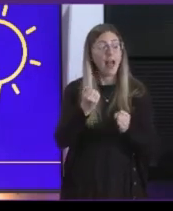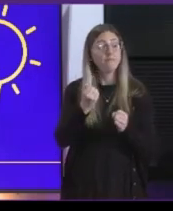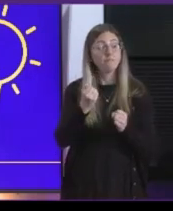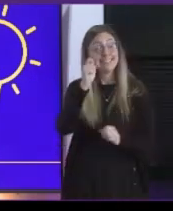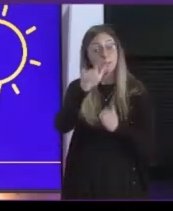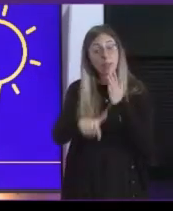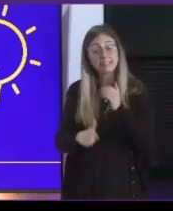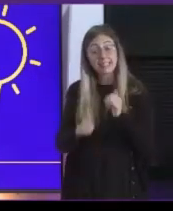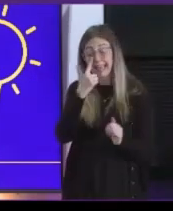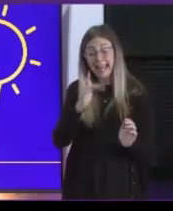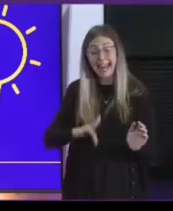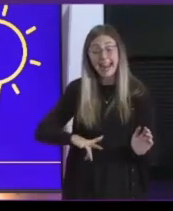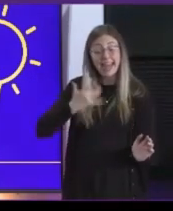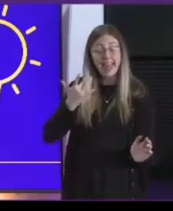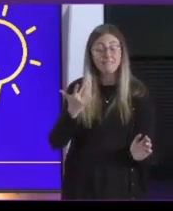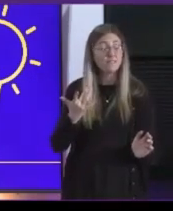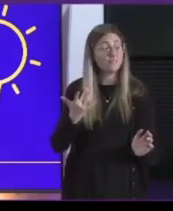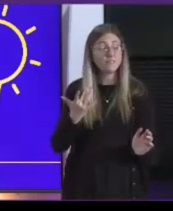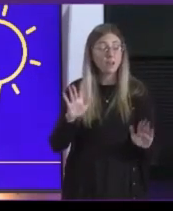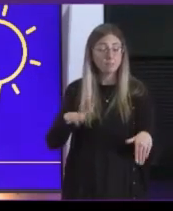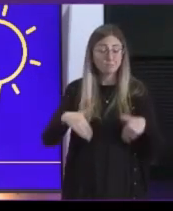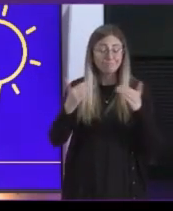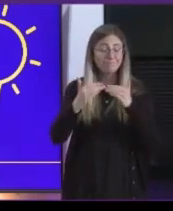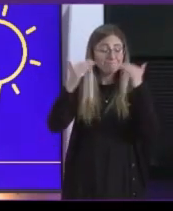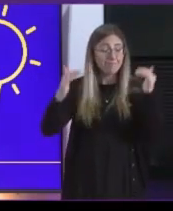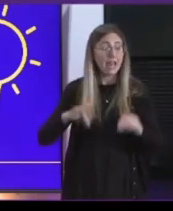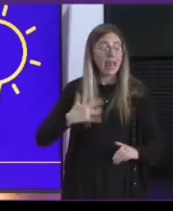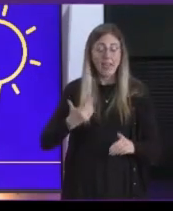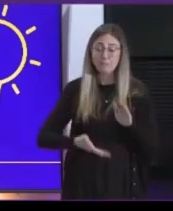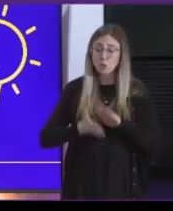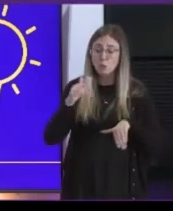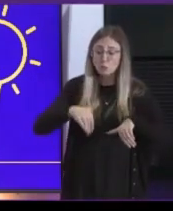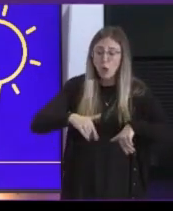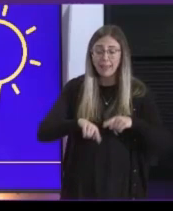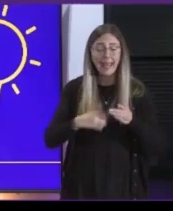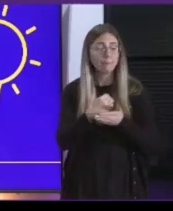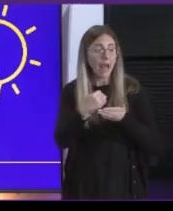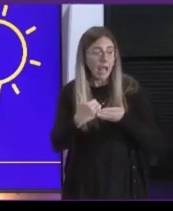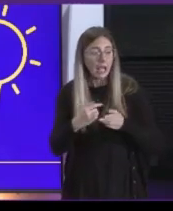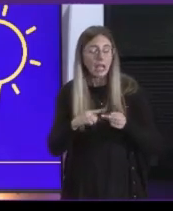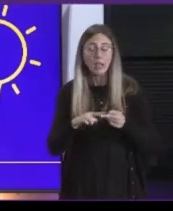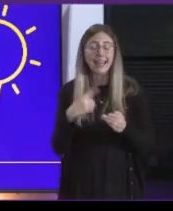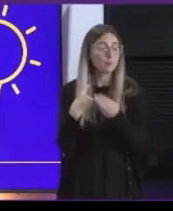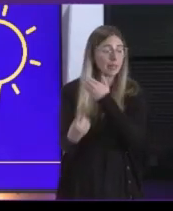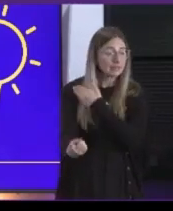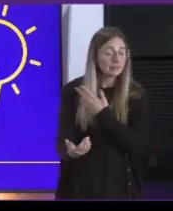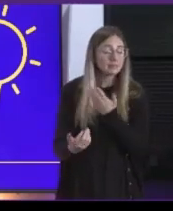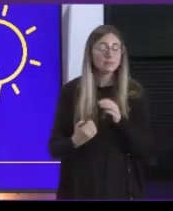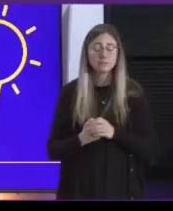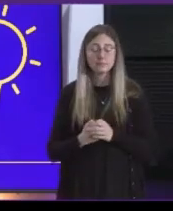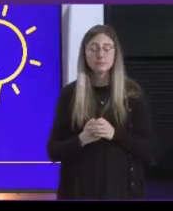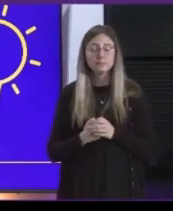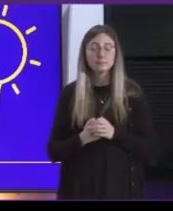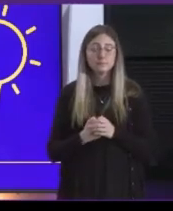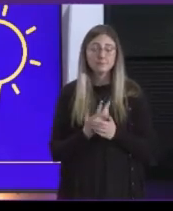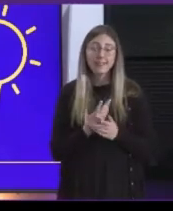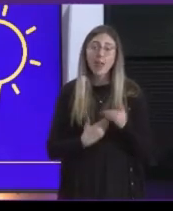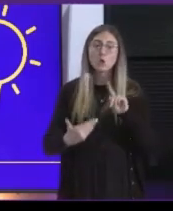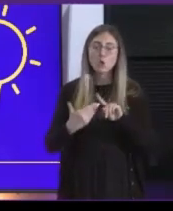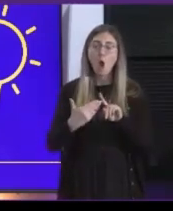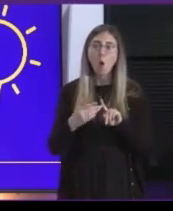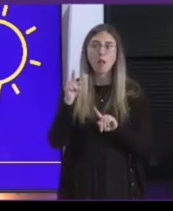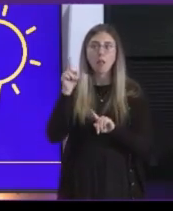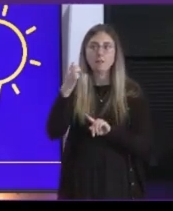can live a completely independent life. They can do shopping, they can do banking. So of course their goal is going to be